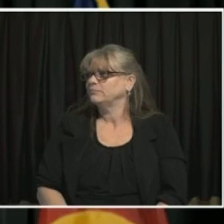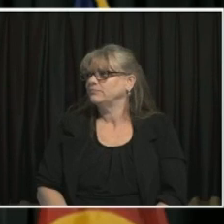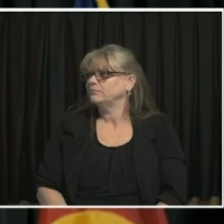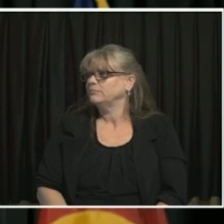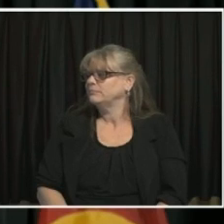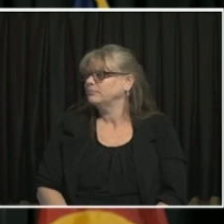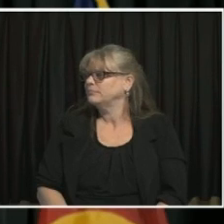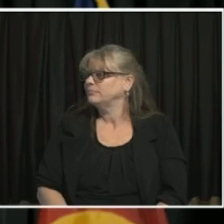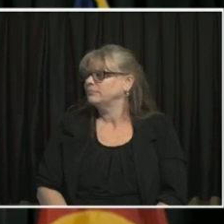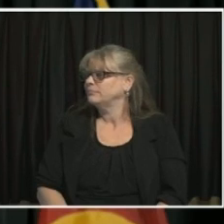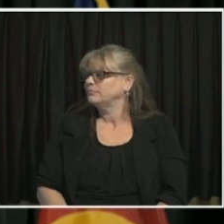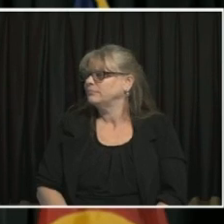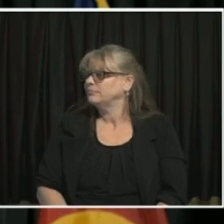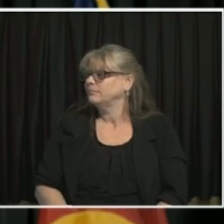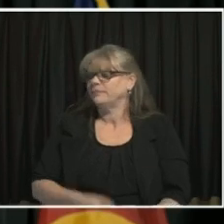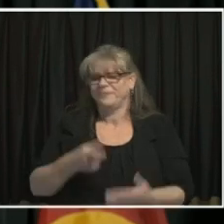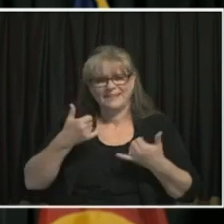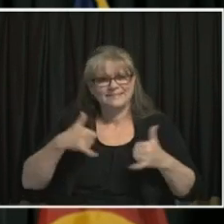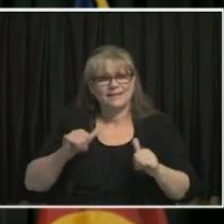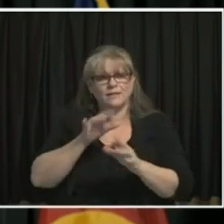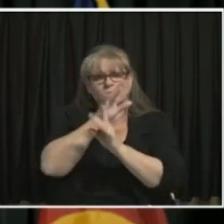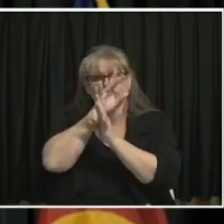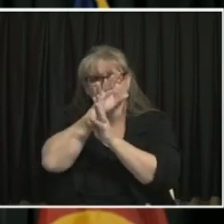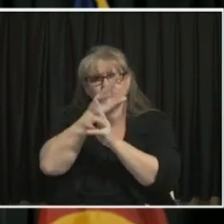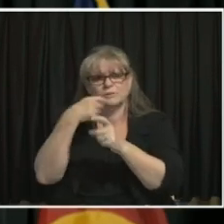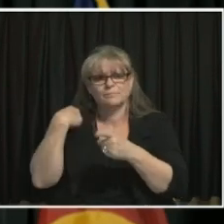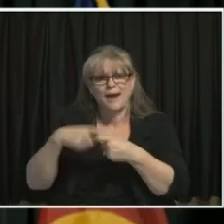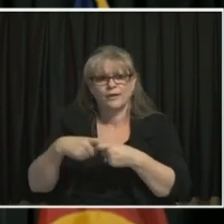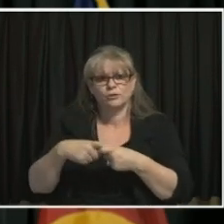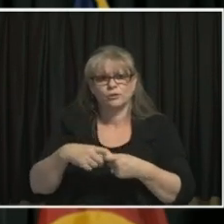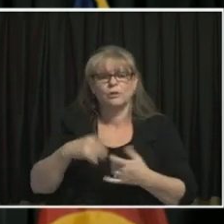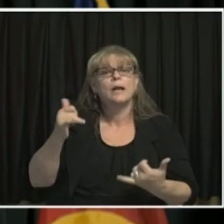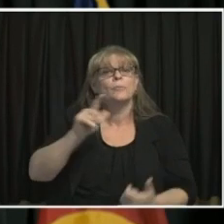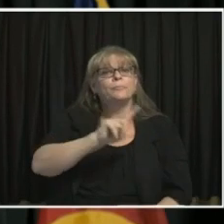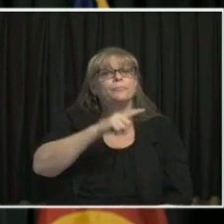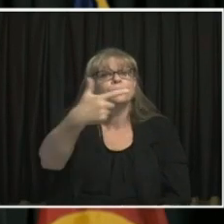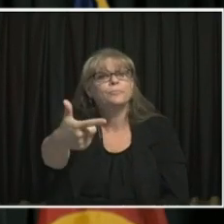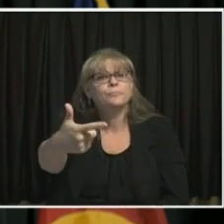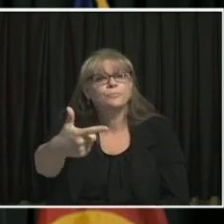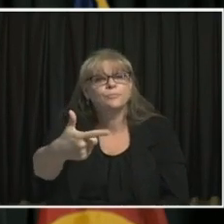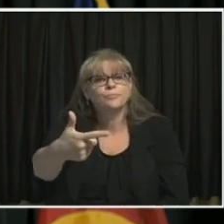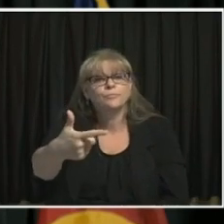también importante para nuestra economía. Last telephone question, please.